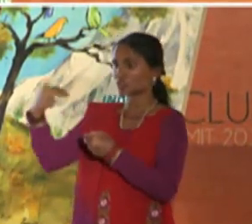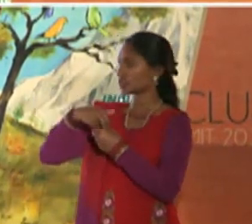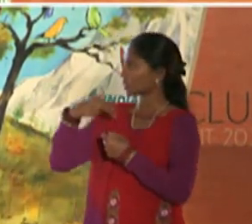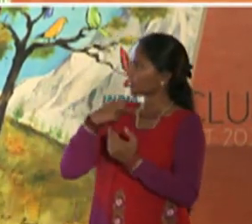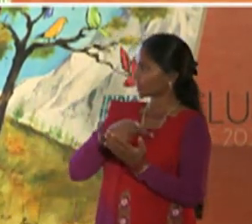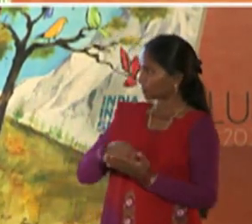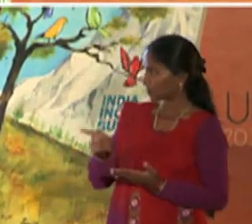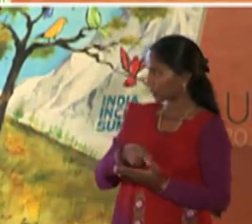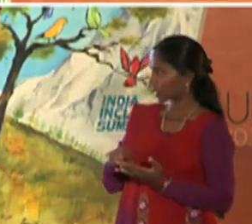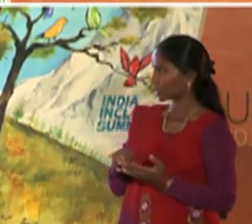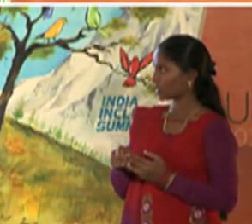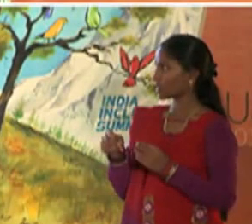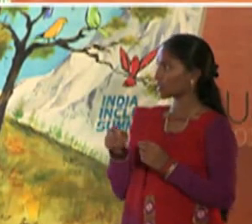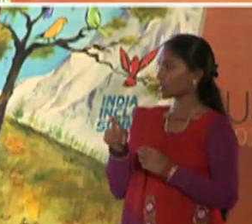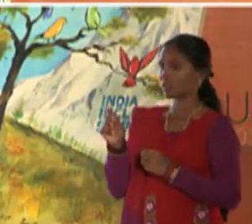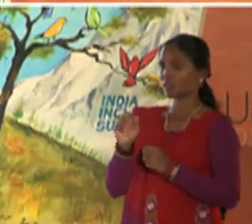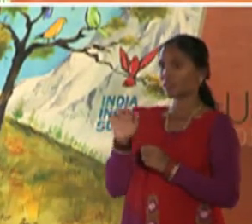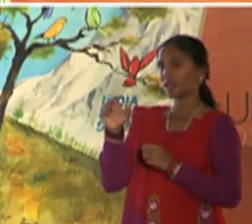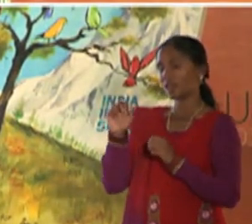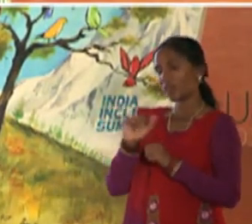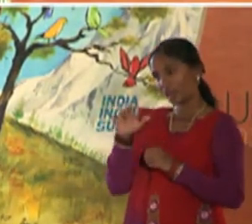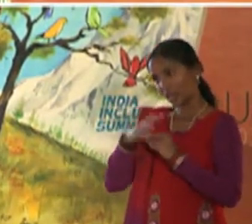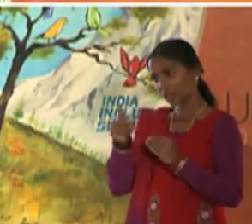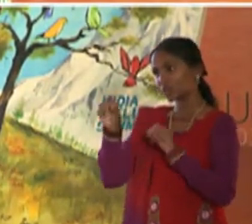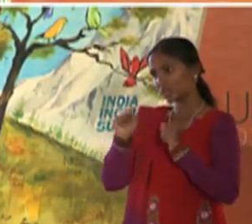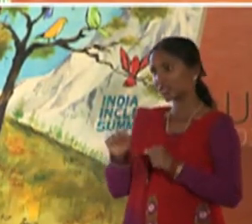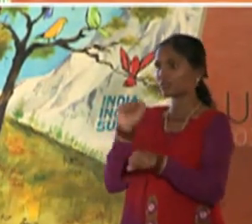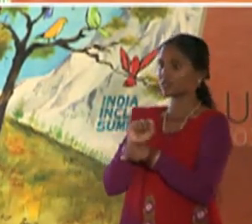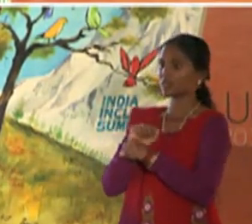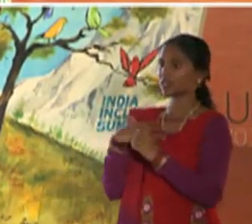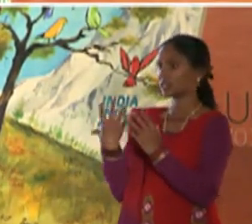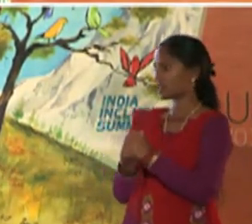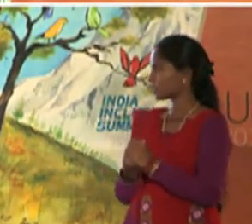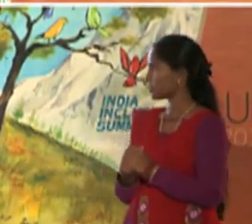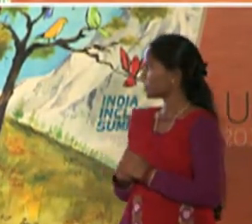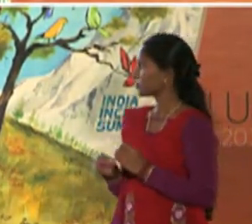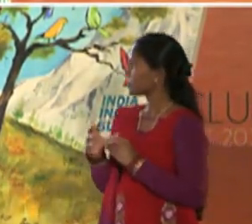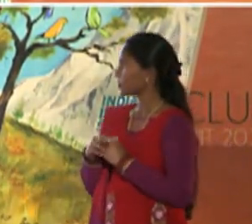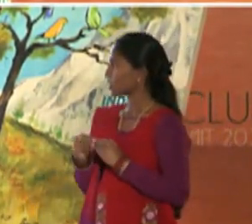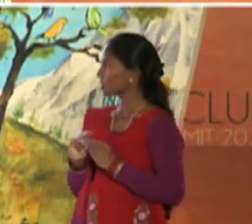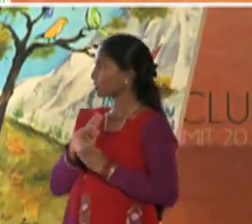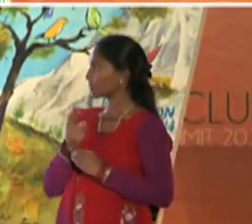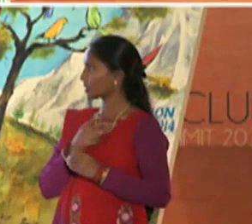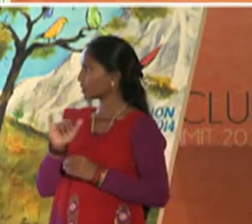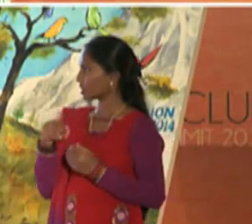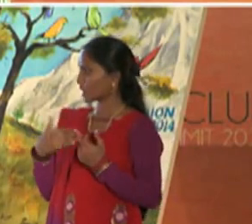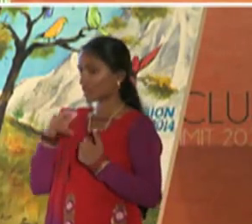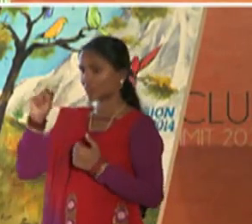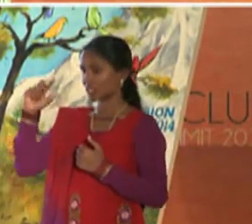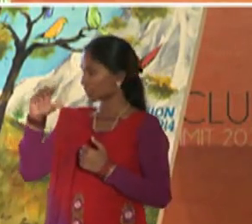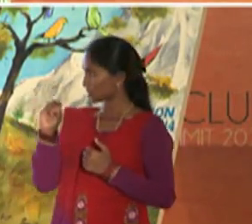you, and you will work on the set if you'd like to, if you're mad enough to do that, right? And Vidya also runs an